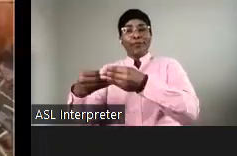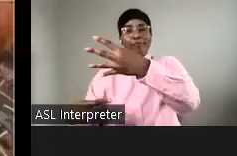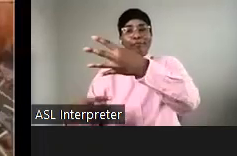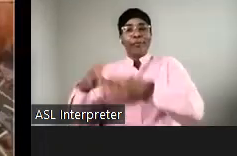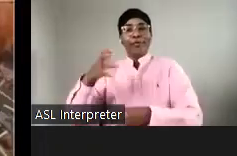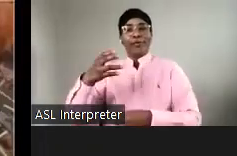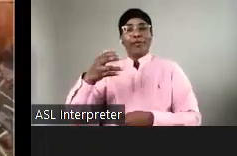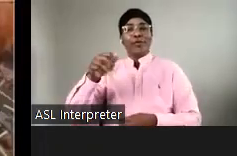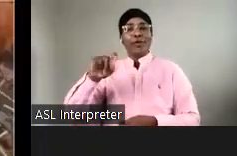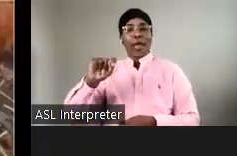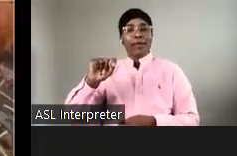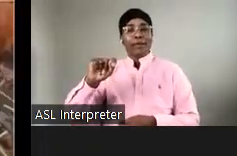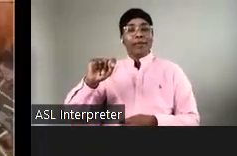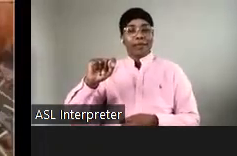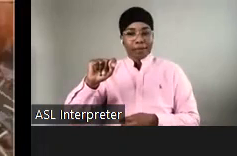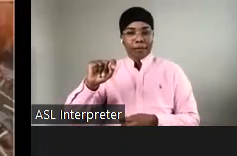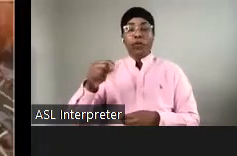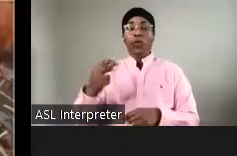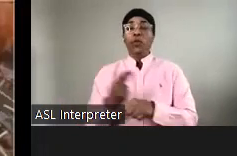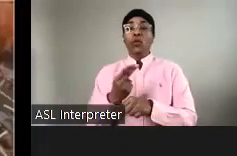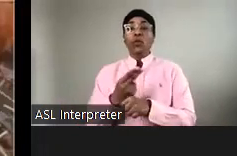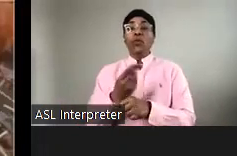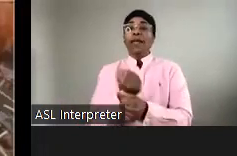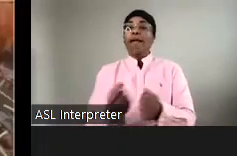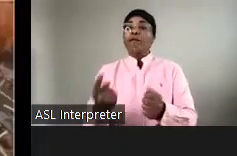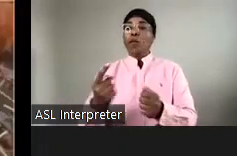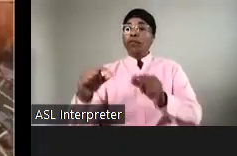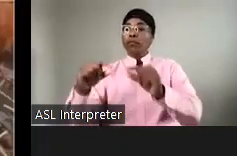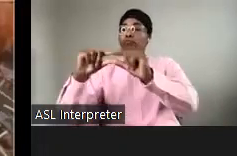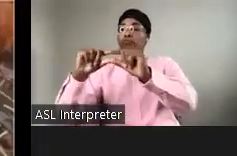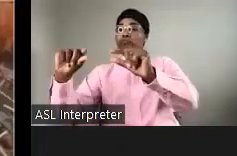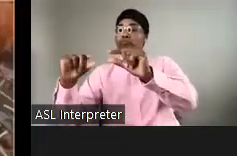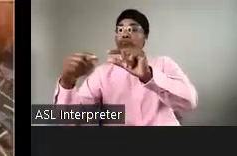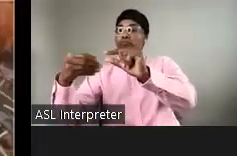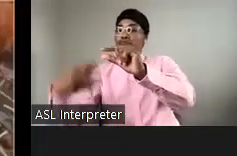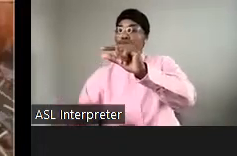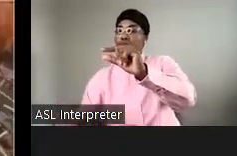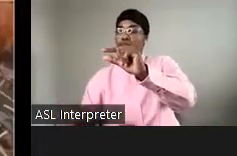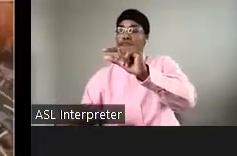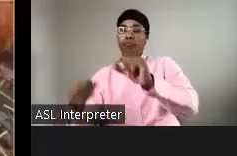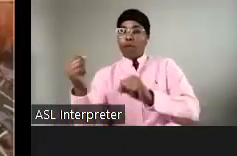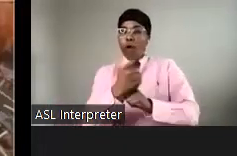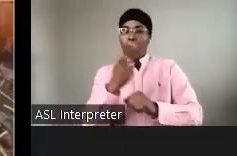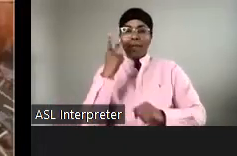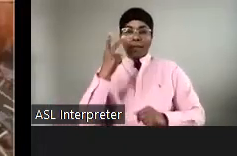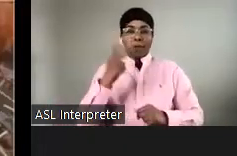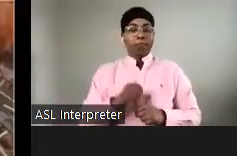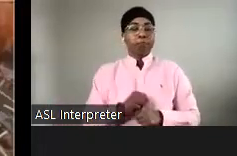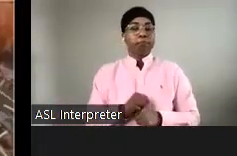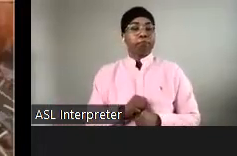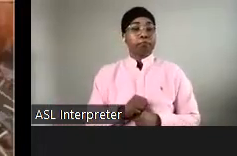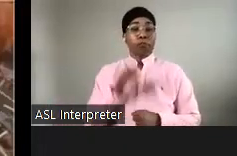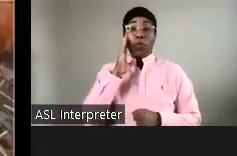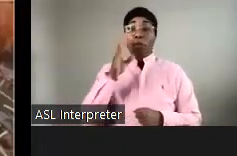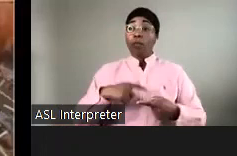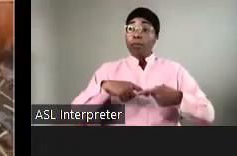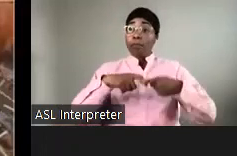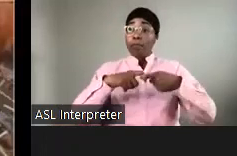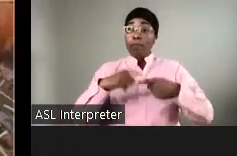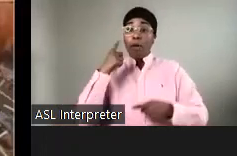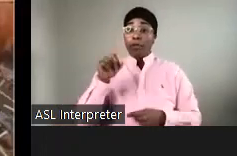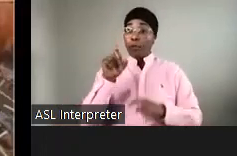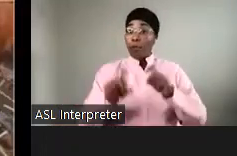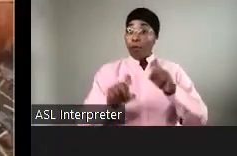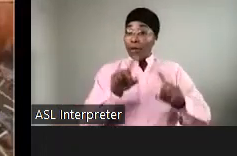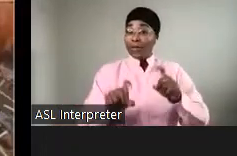everyone. And feel free to enter questions at any point during the presentation. We will pause to take questions about halfway through as well as at